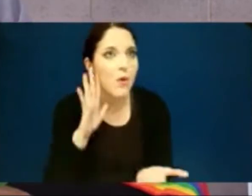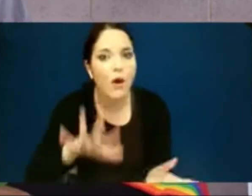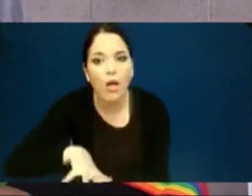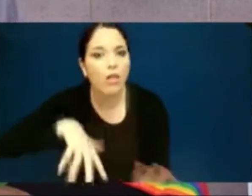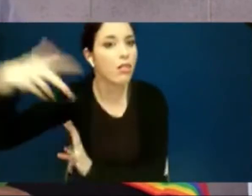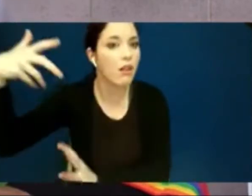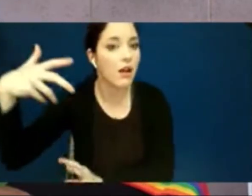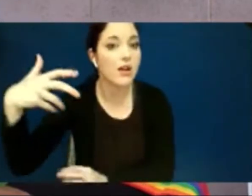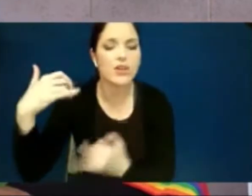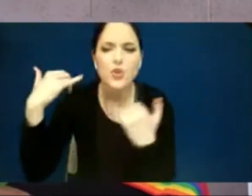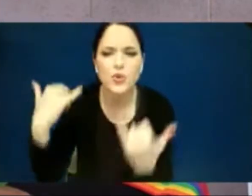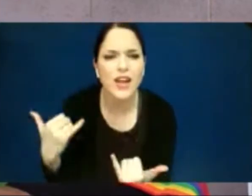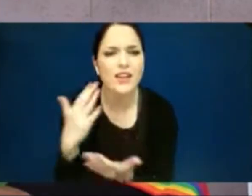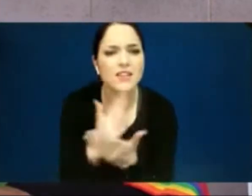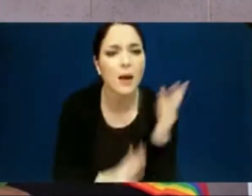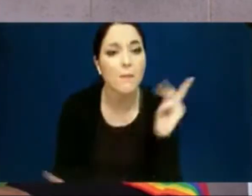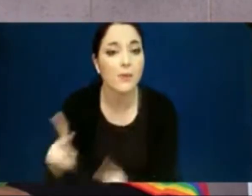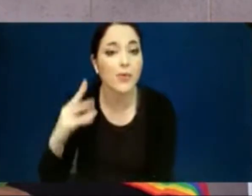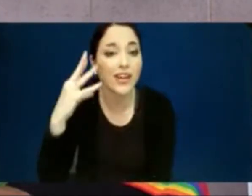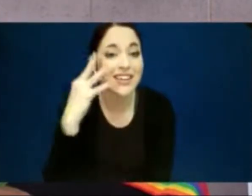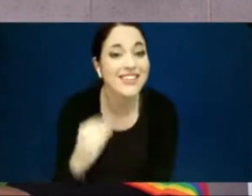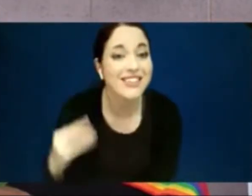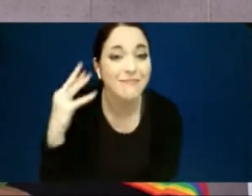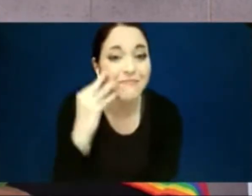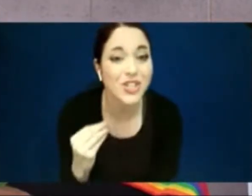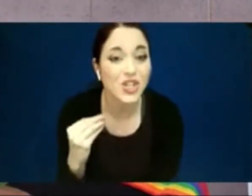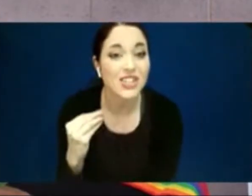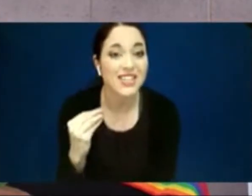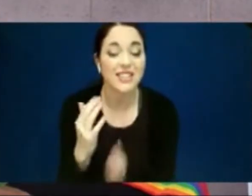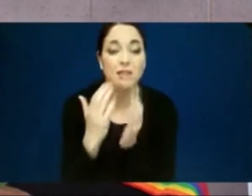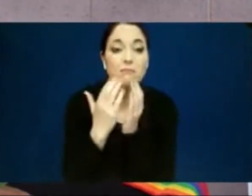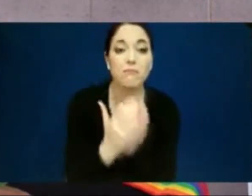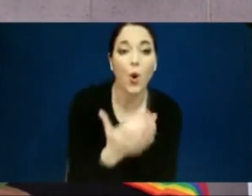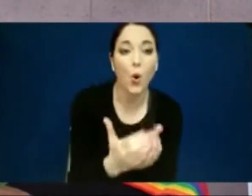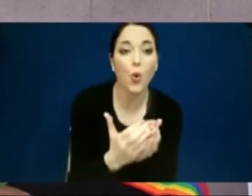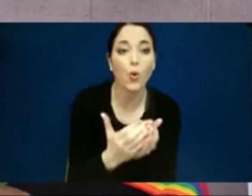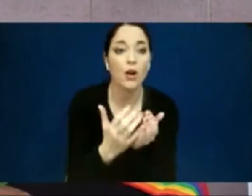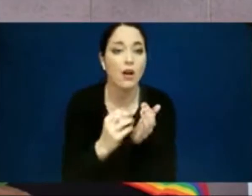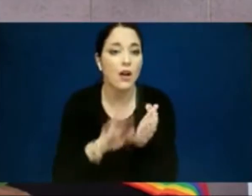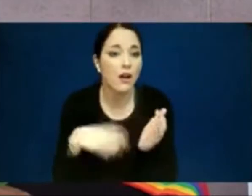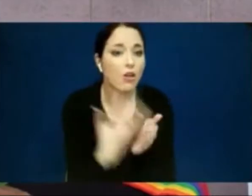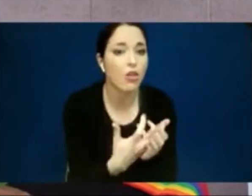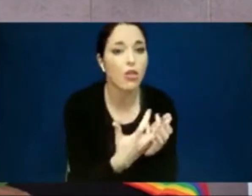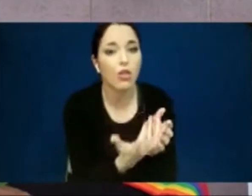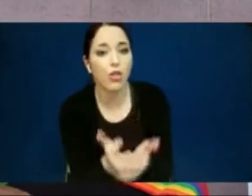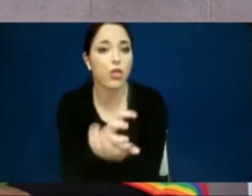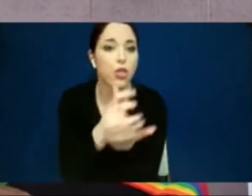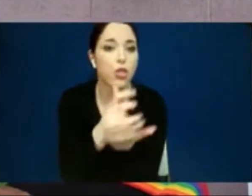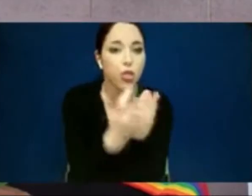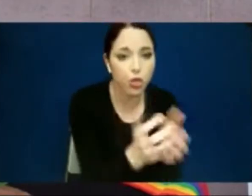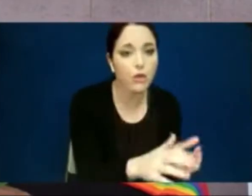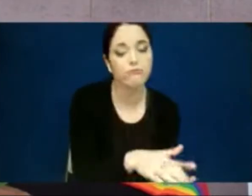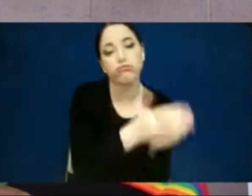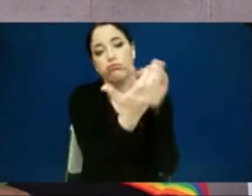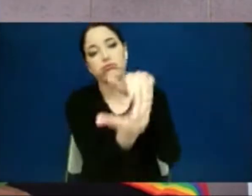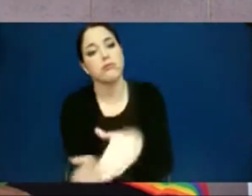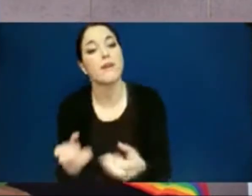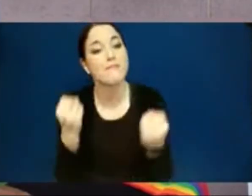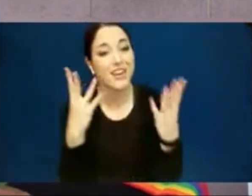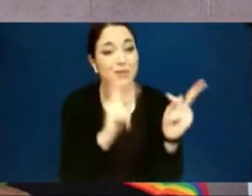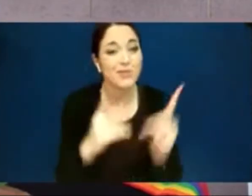drowning in boats as they seek refuge from the violence or poverty of their homelands. Others around us